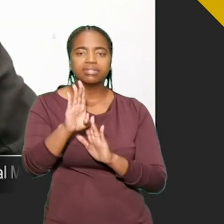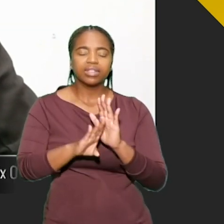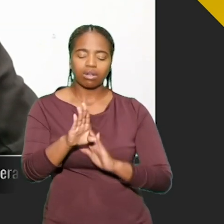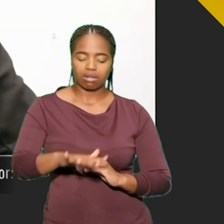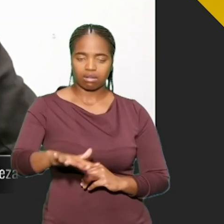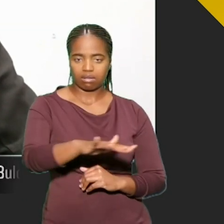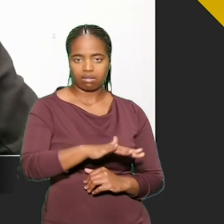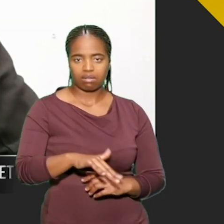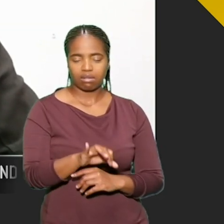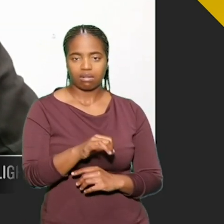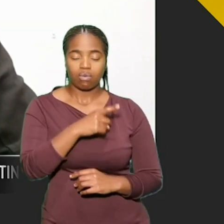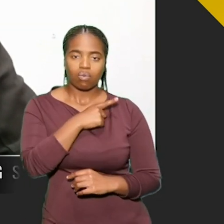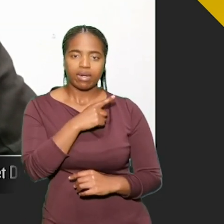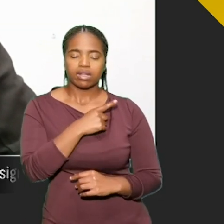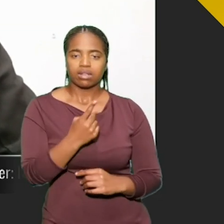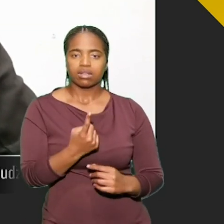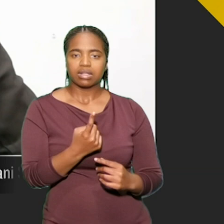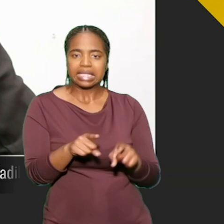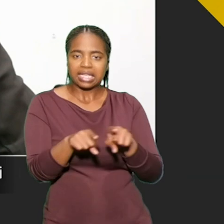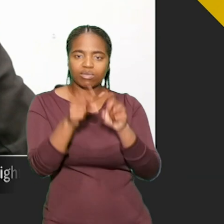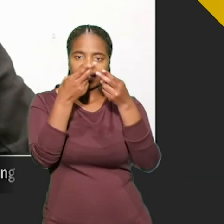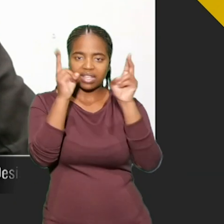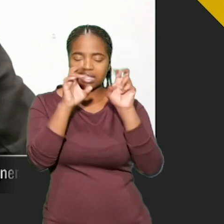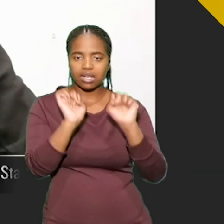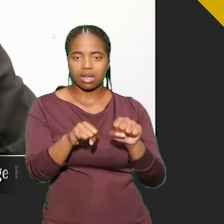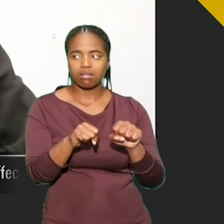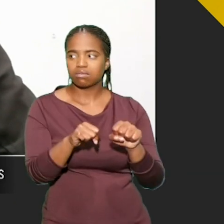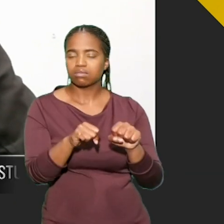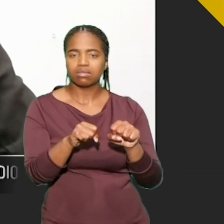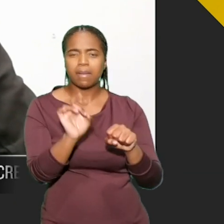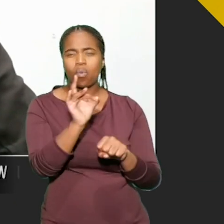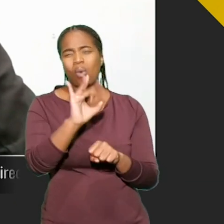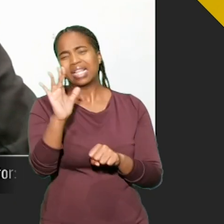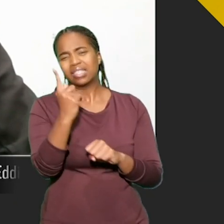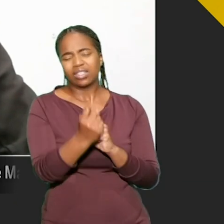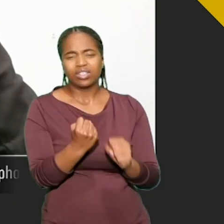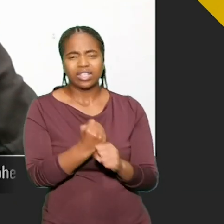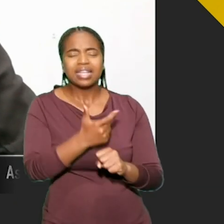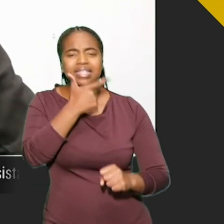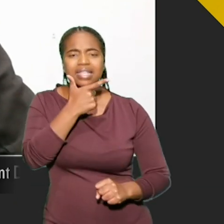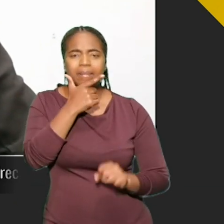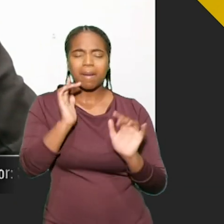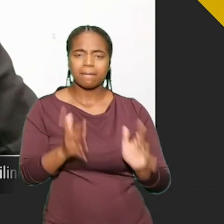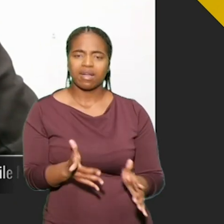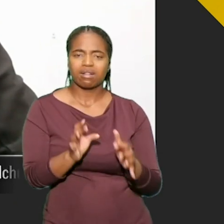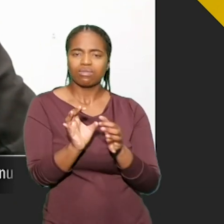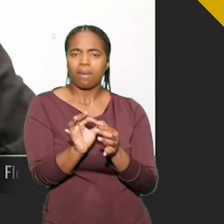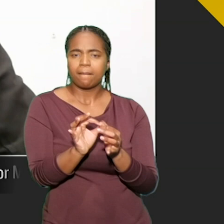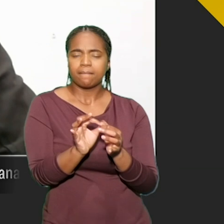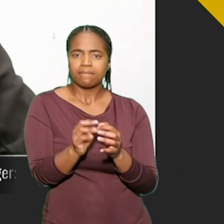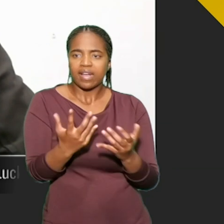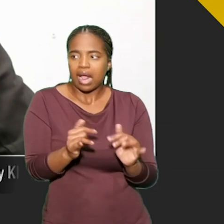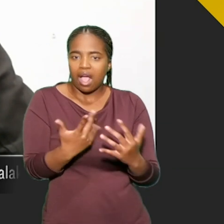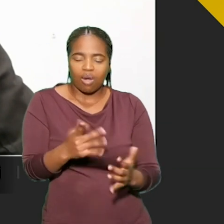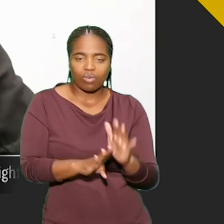where we come from, because we went to the same university, and now we have left university. We only see each other once in December at home. Mm. So the question was